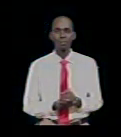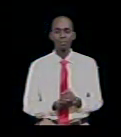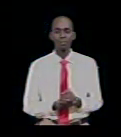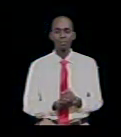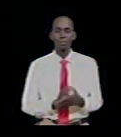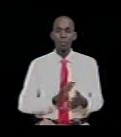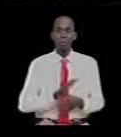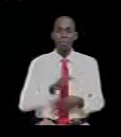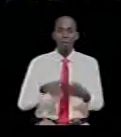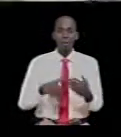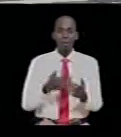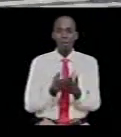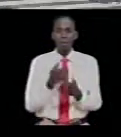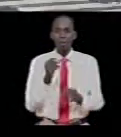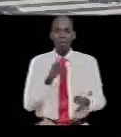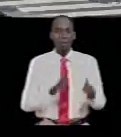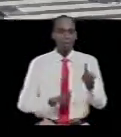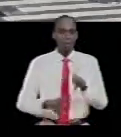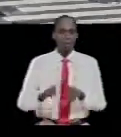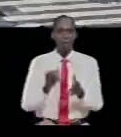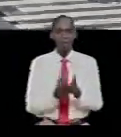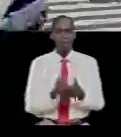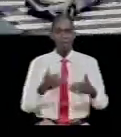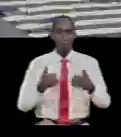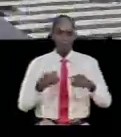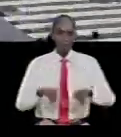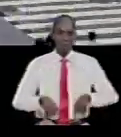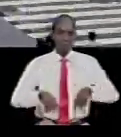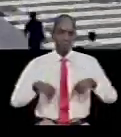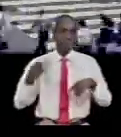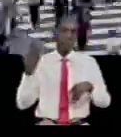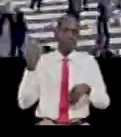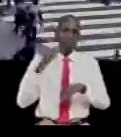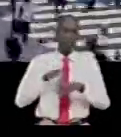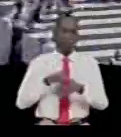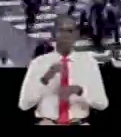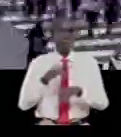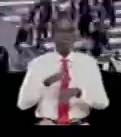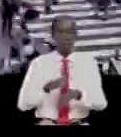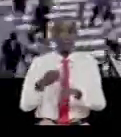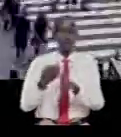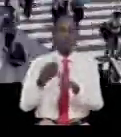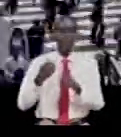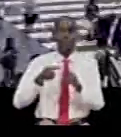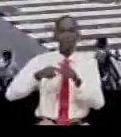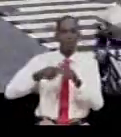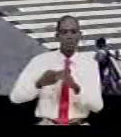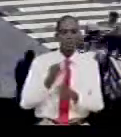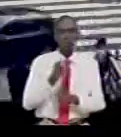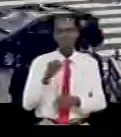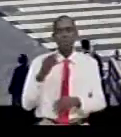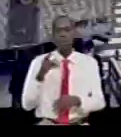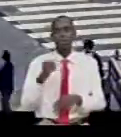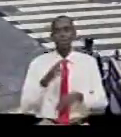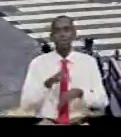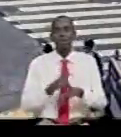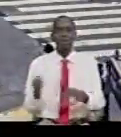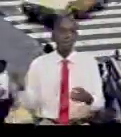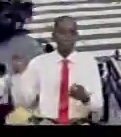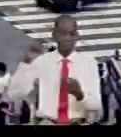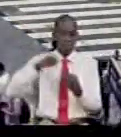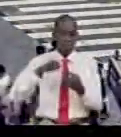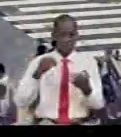All the people that have lived on earth from the beginning of the earth until